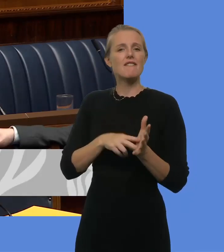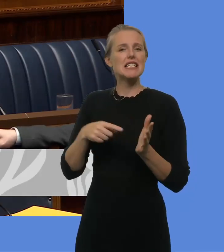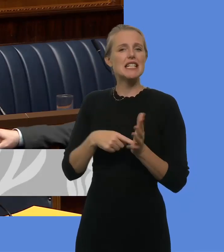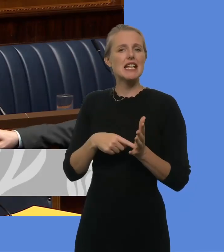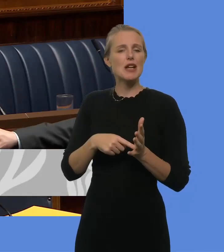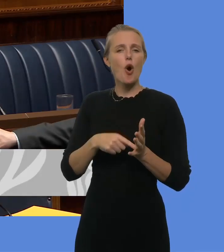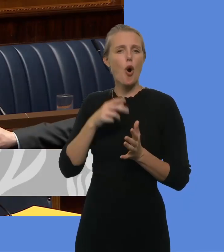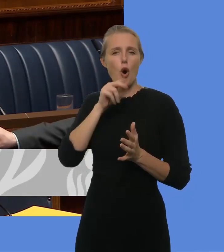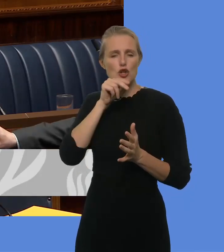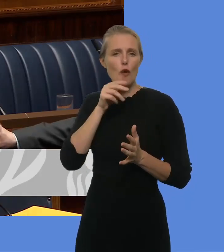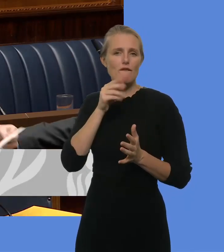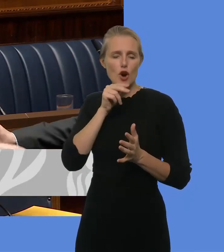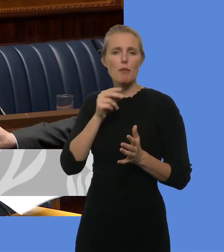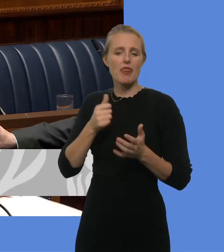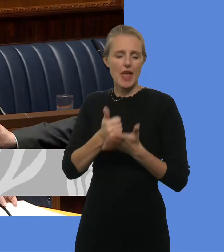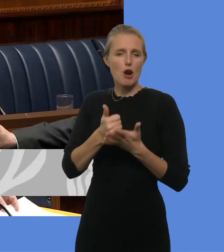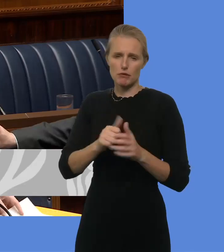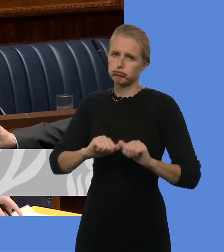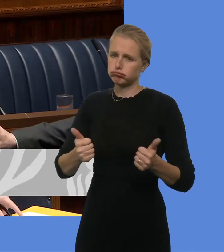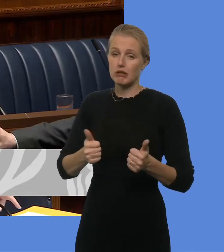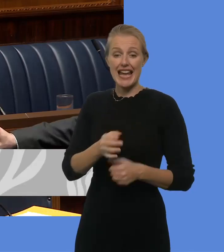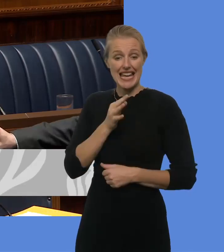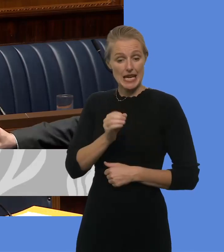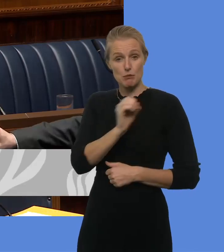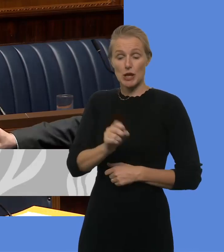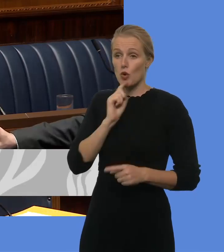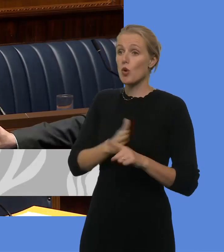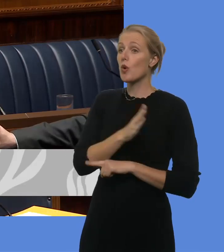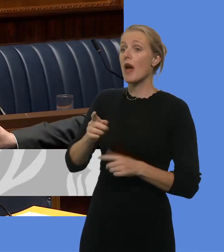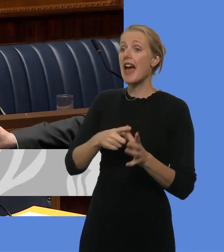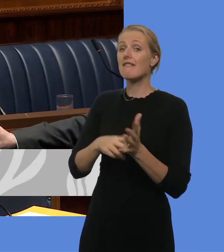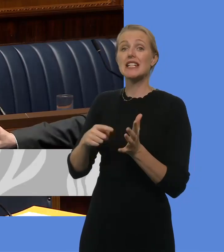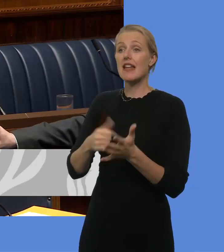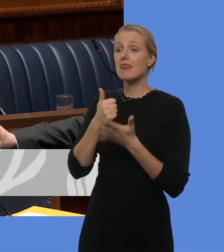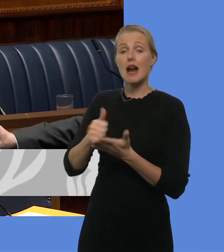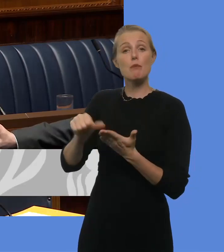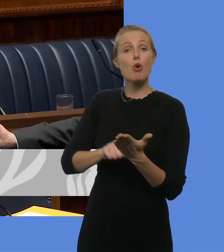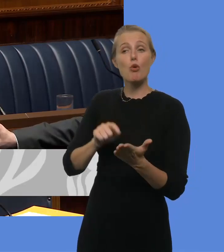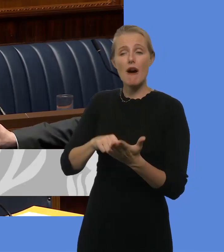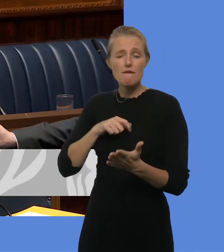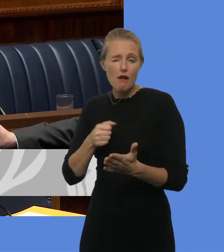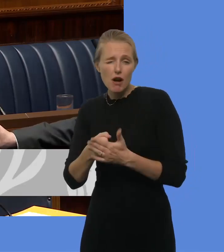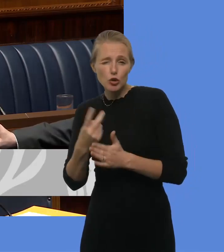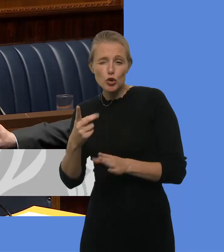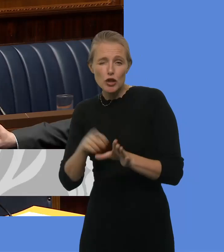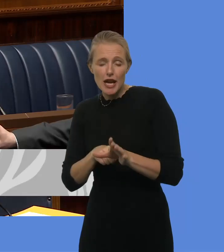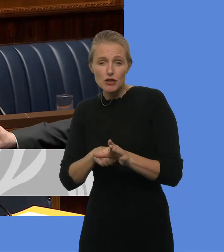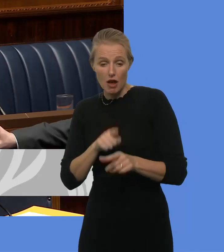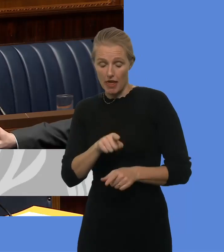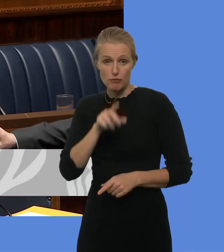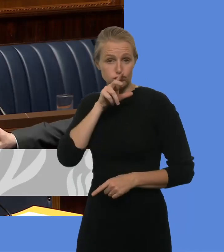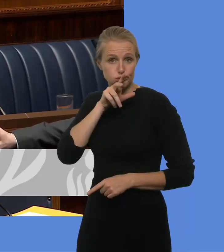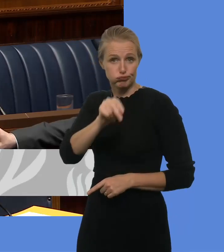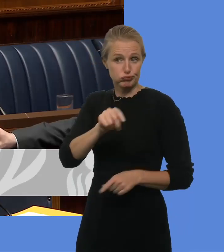therapy are clear. Approximately 80% of children who attend an auditory verbal therapy programme for at least 2 years achieve the same level of spoken